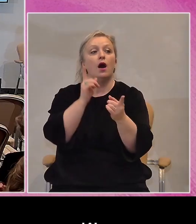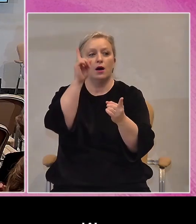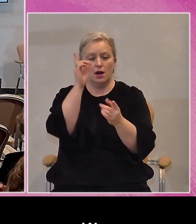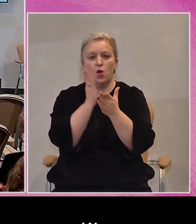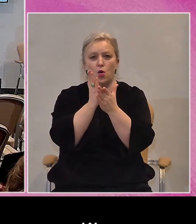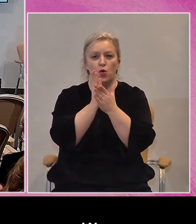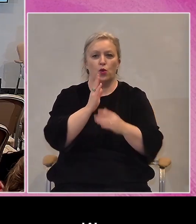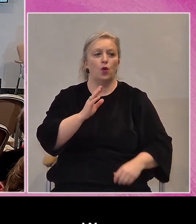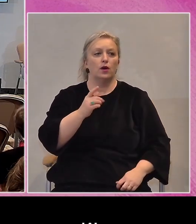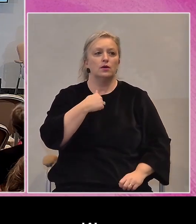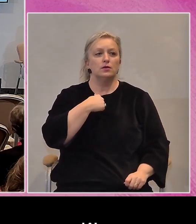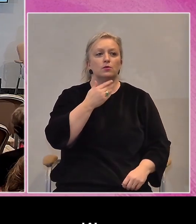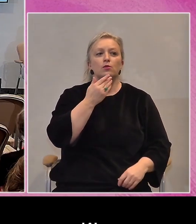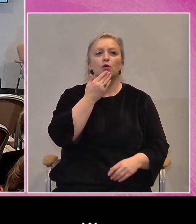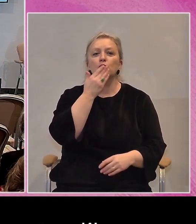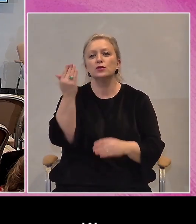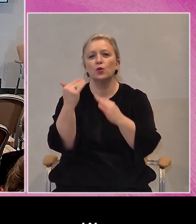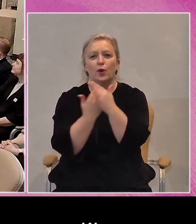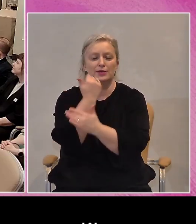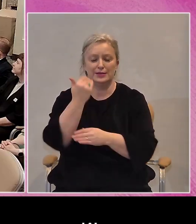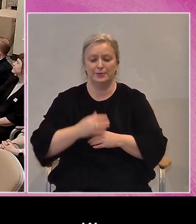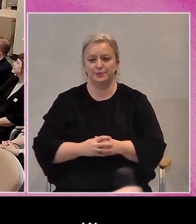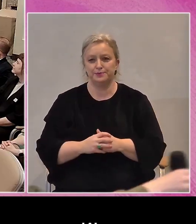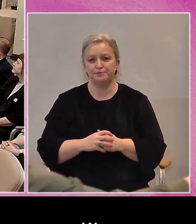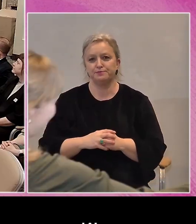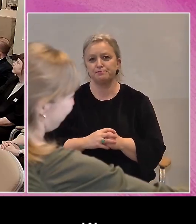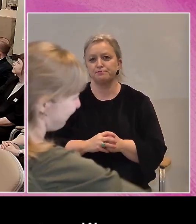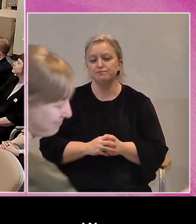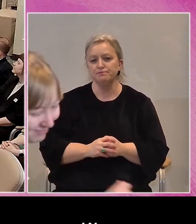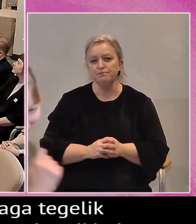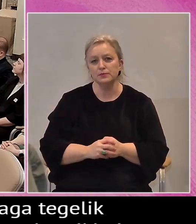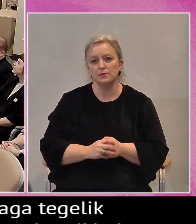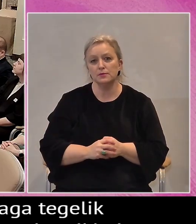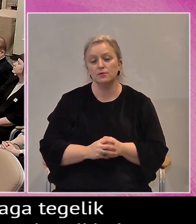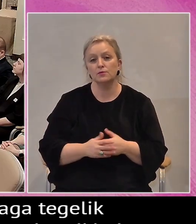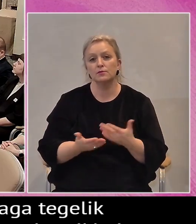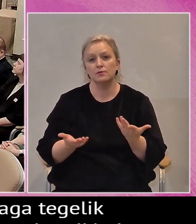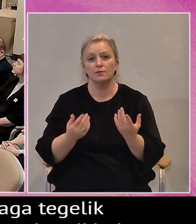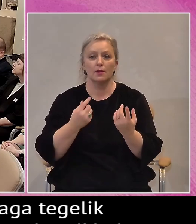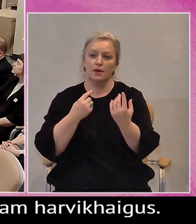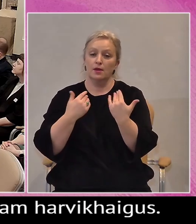It's just underdiagnosed. Are there any questions from the audience?